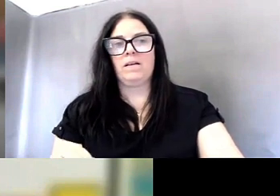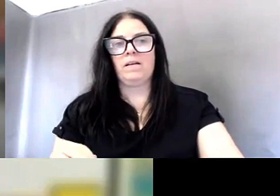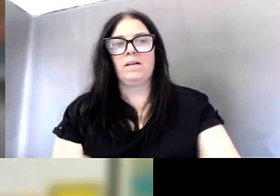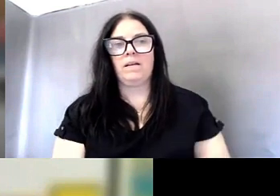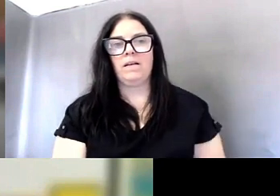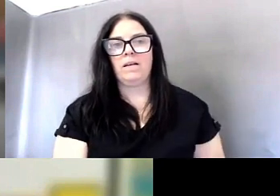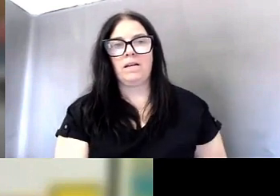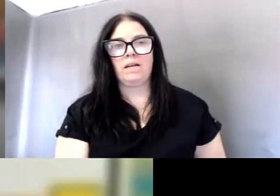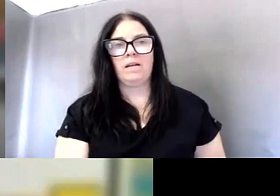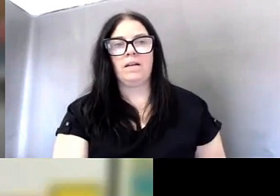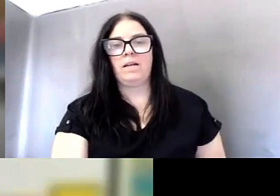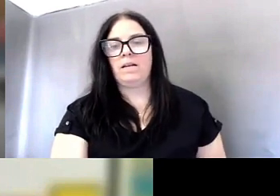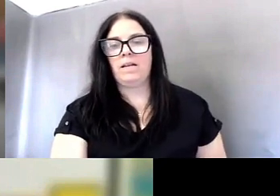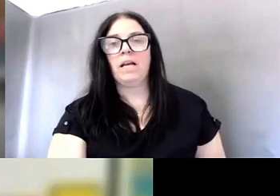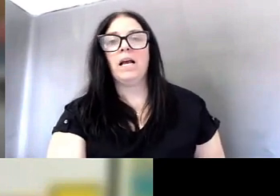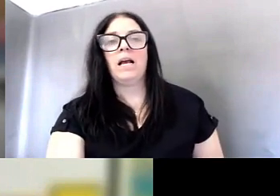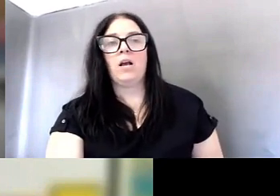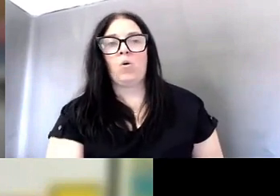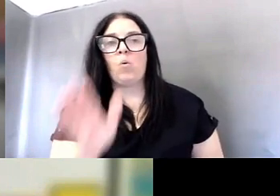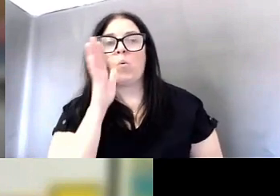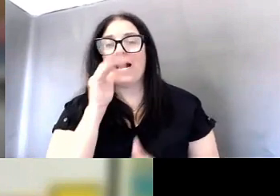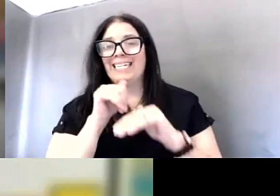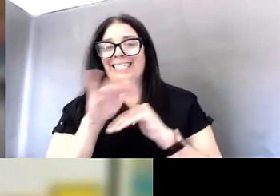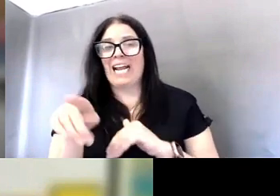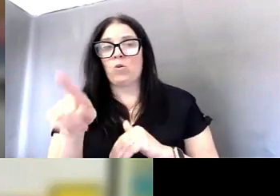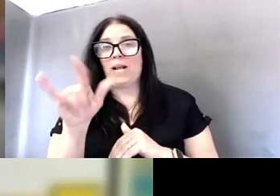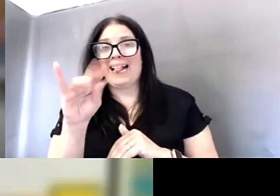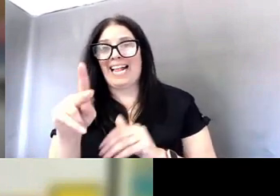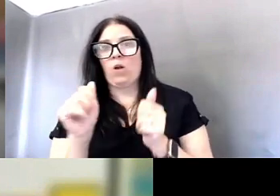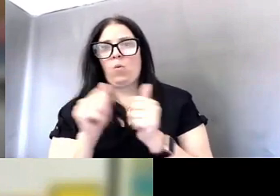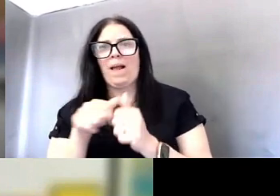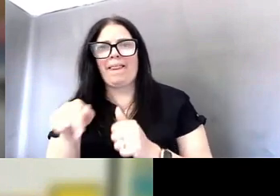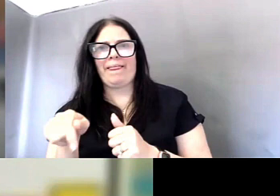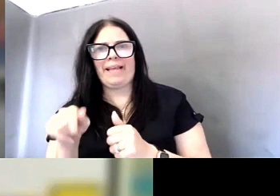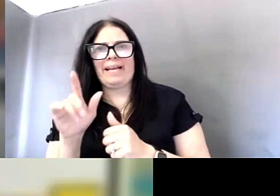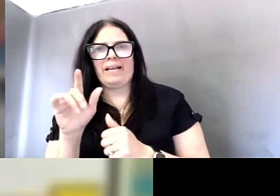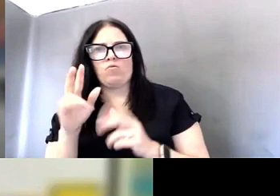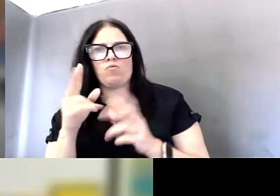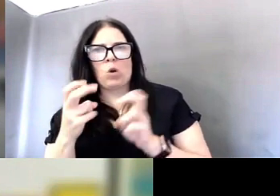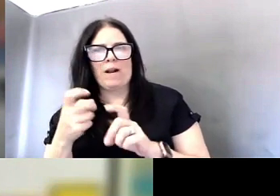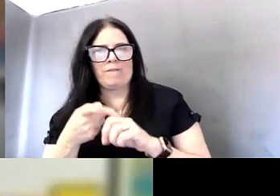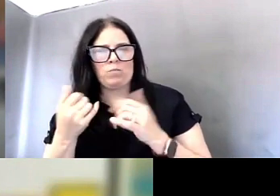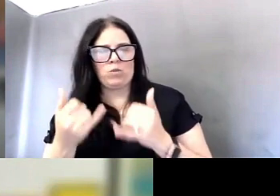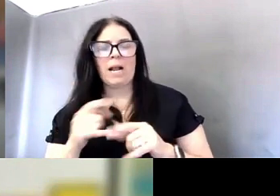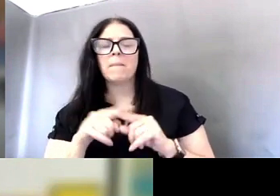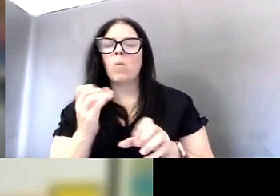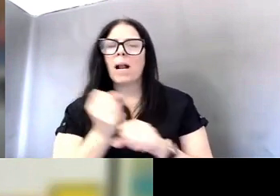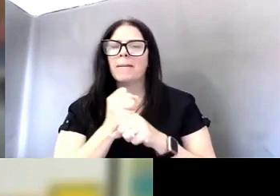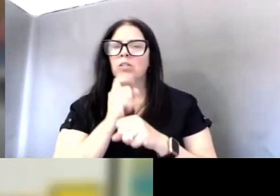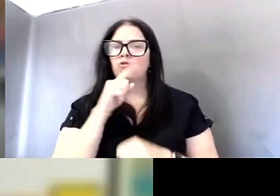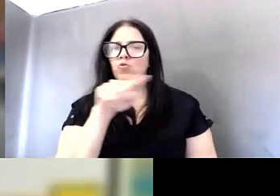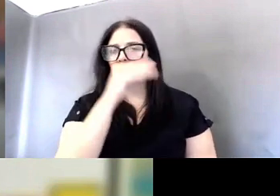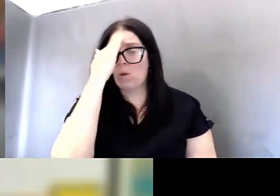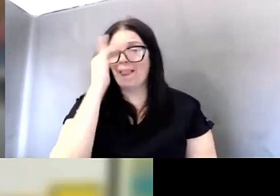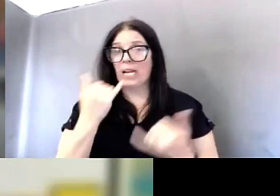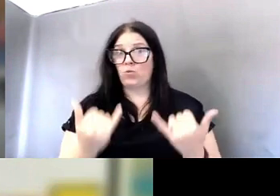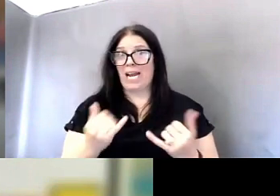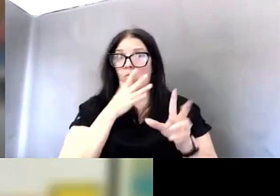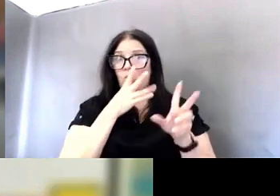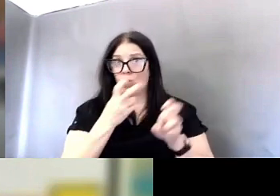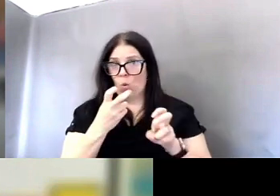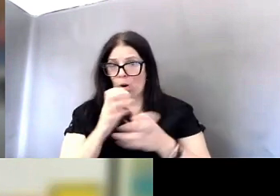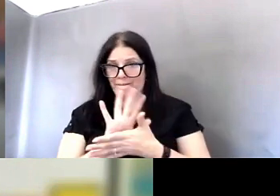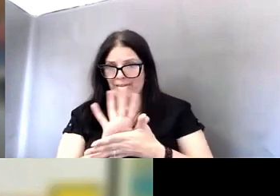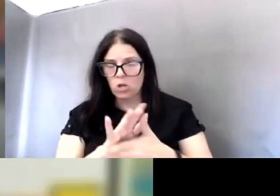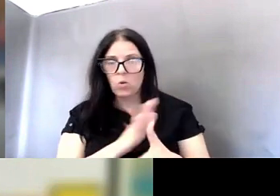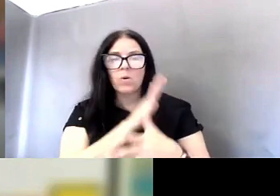showcase together with the recording from today. But also, we just want to make sure that you know that recording, the slides from today, and if there's